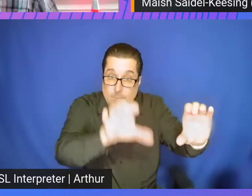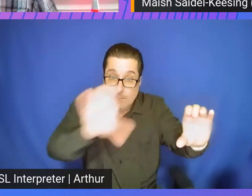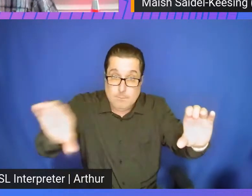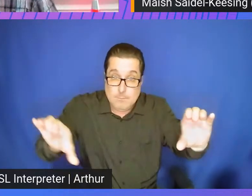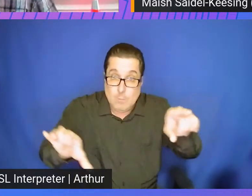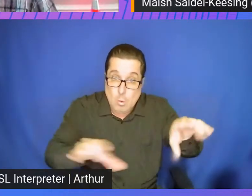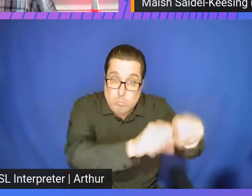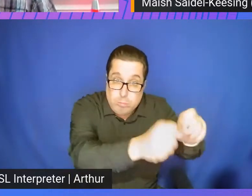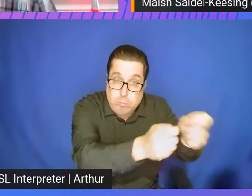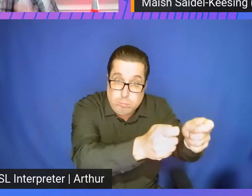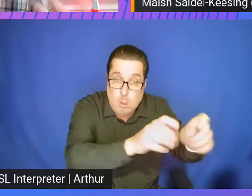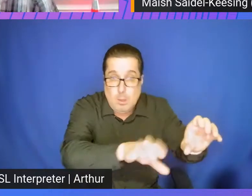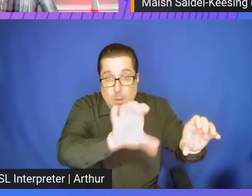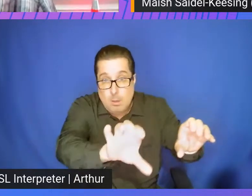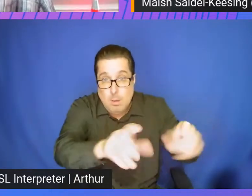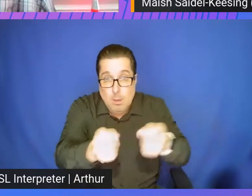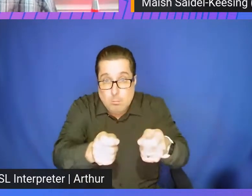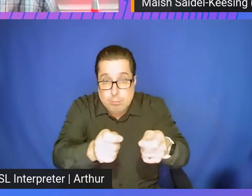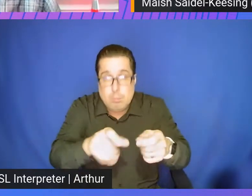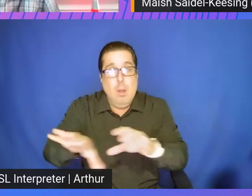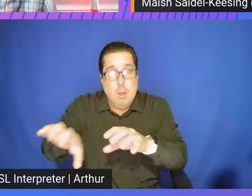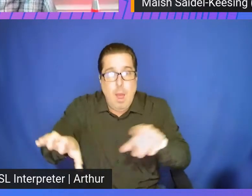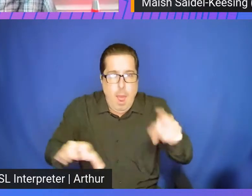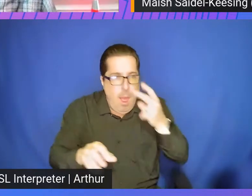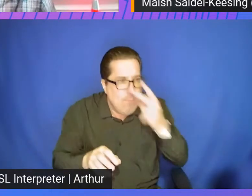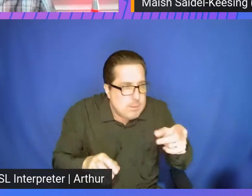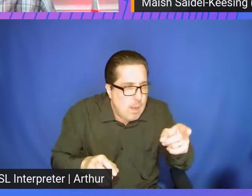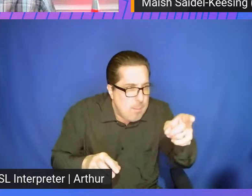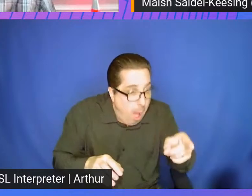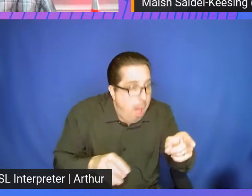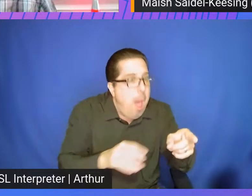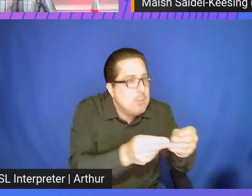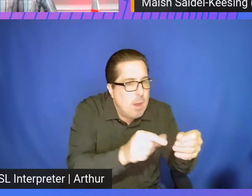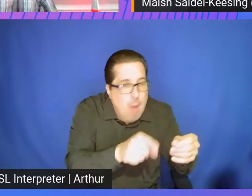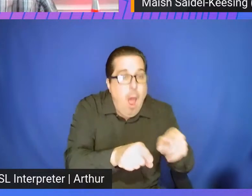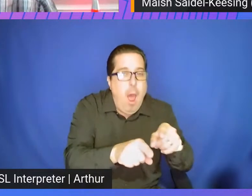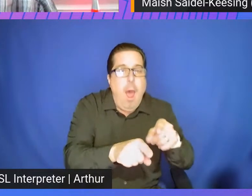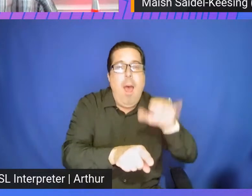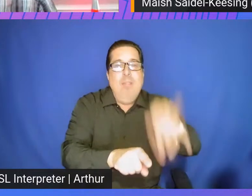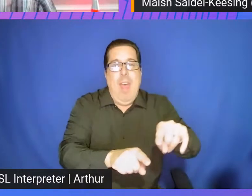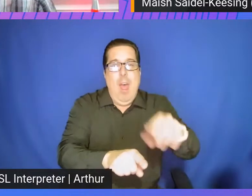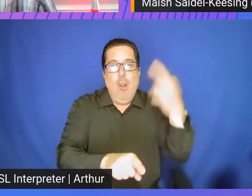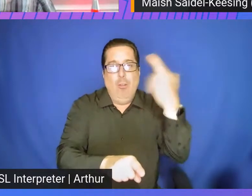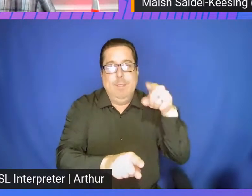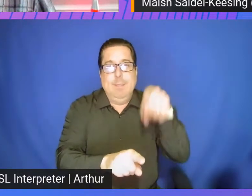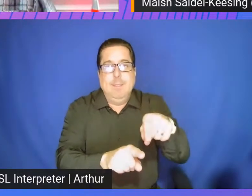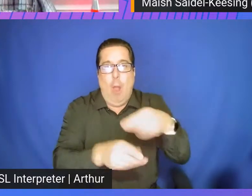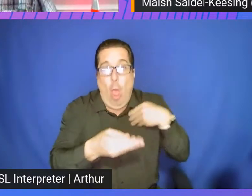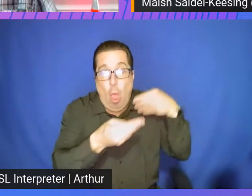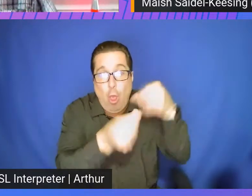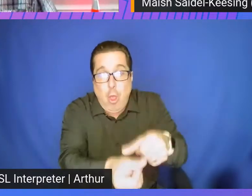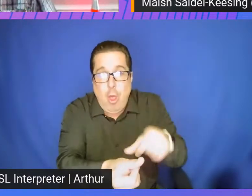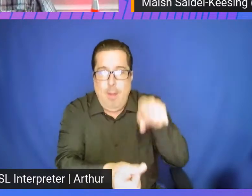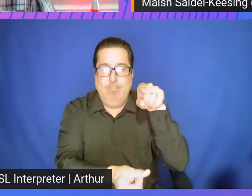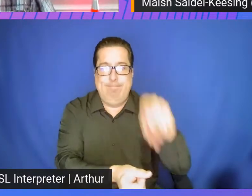it from here. And so making things visible is critical to sharing the load on these things.